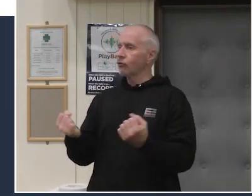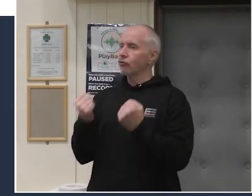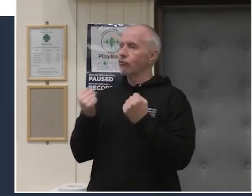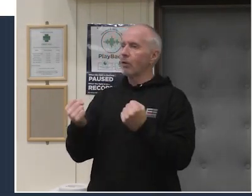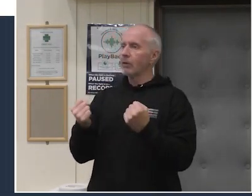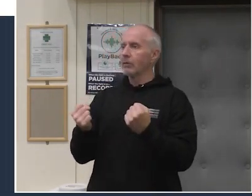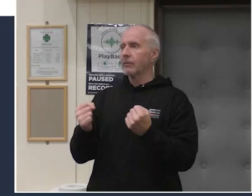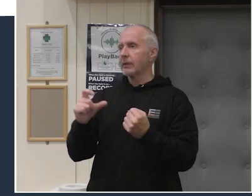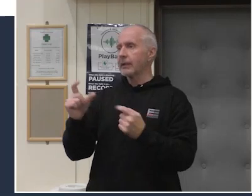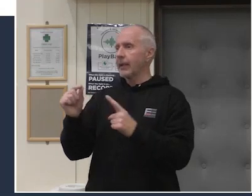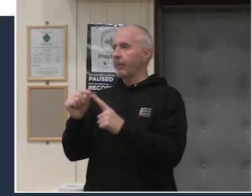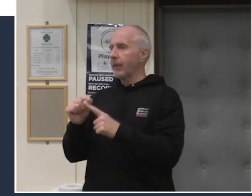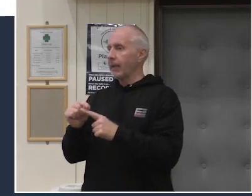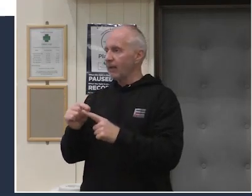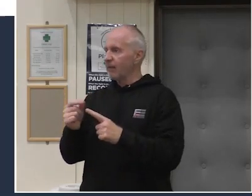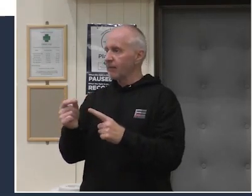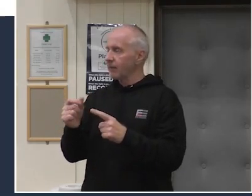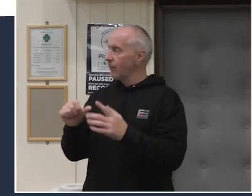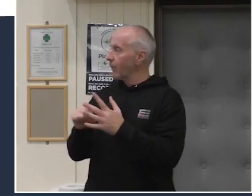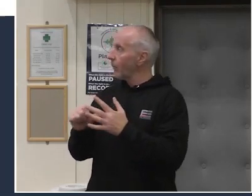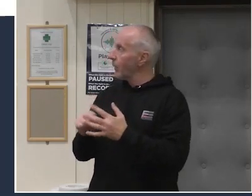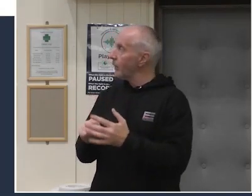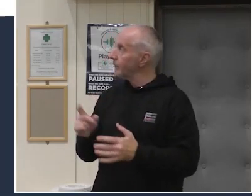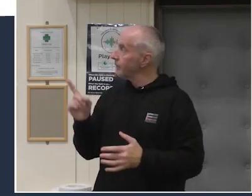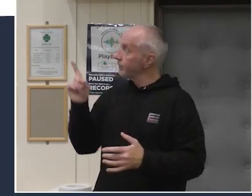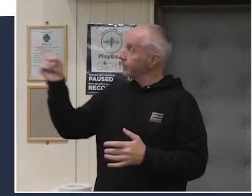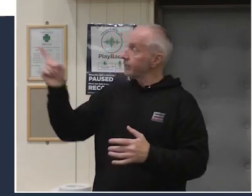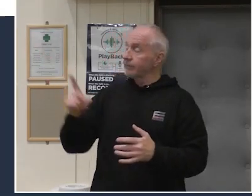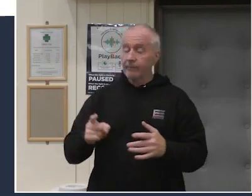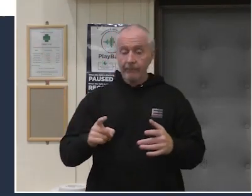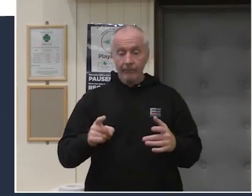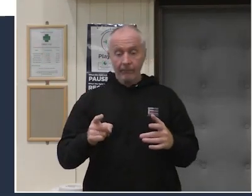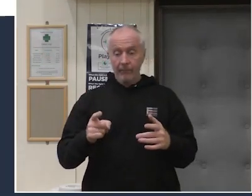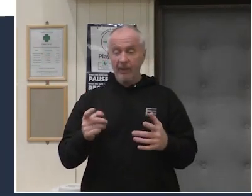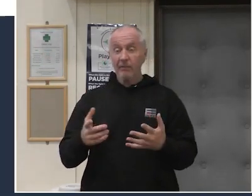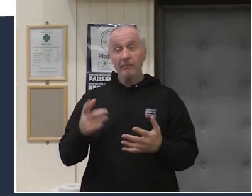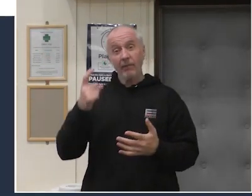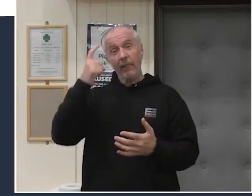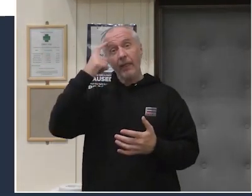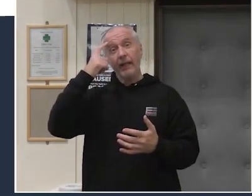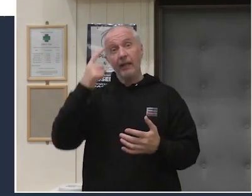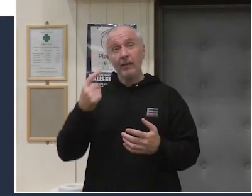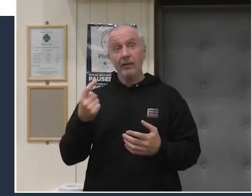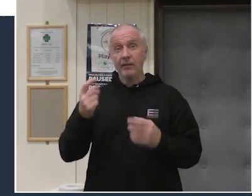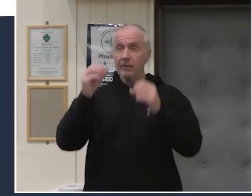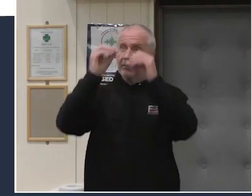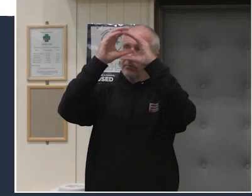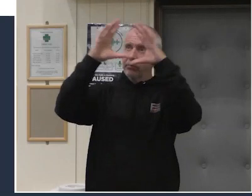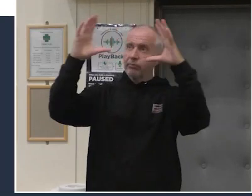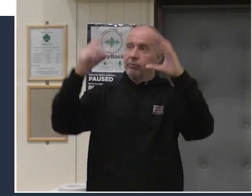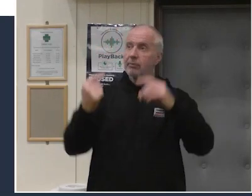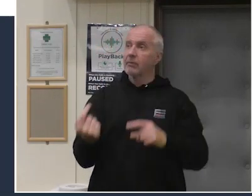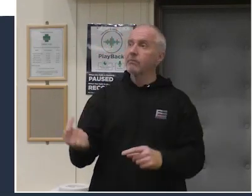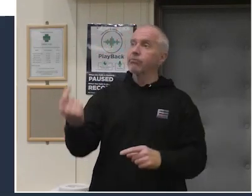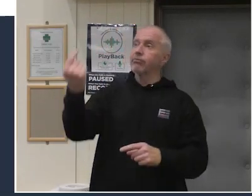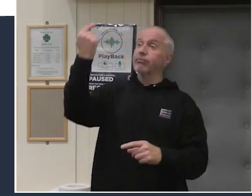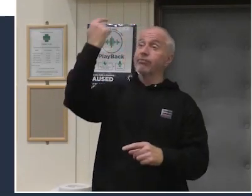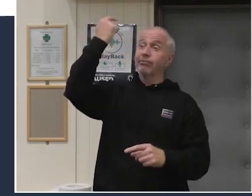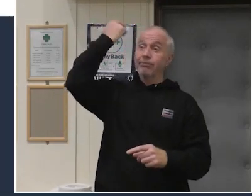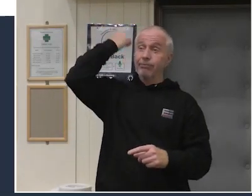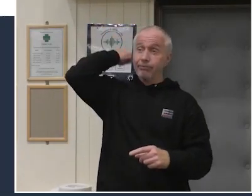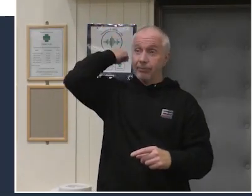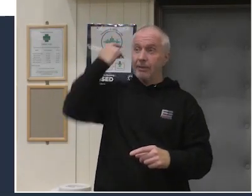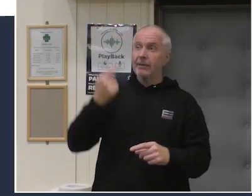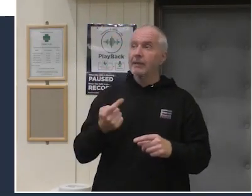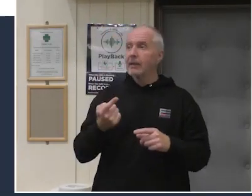Arbitrary angle of the table, early universe, when all of this stuff we're talking about